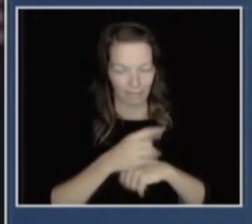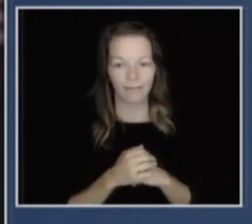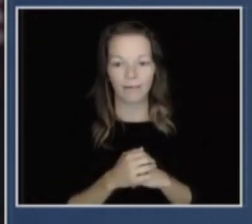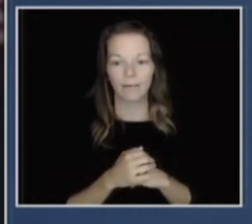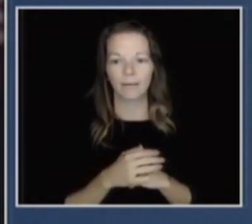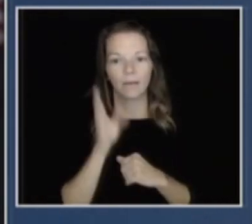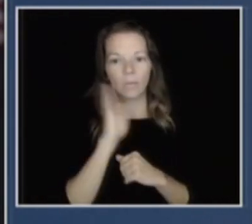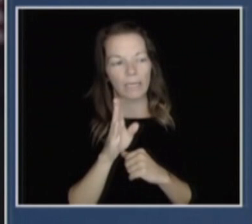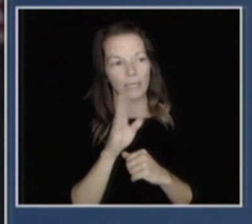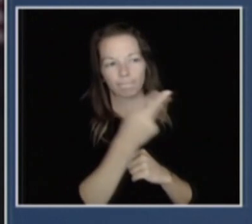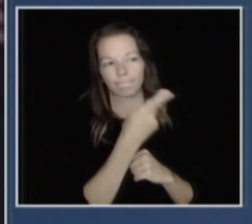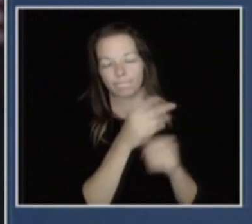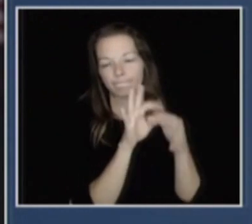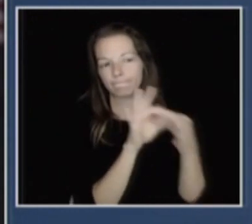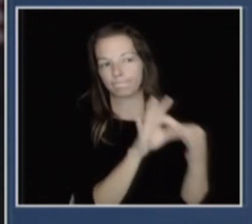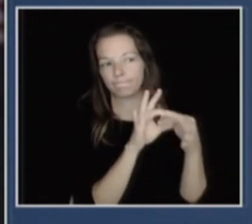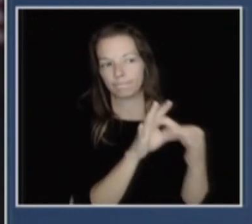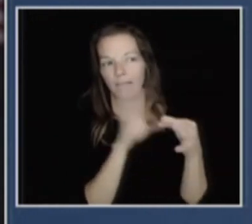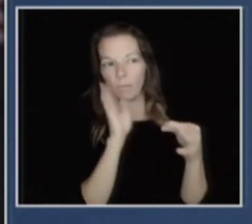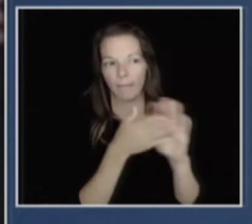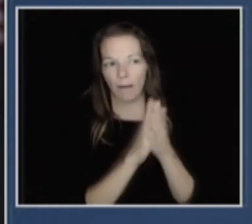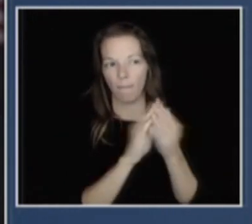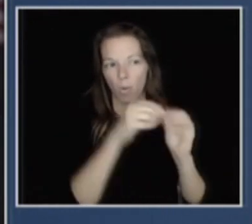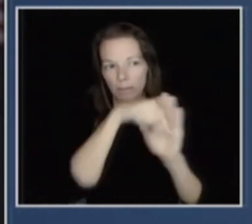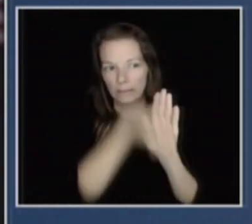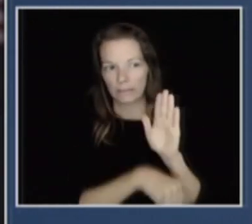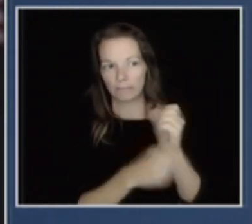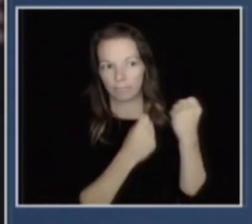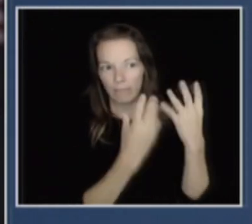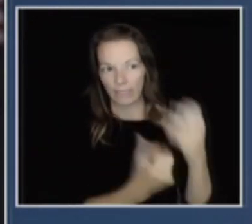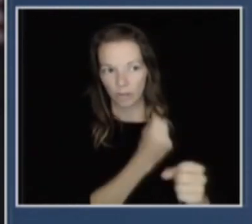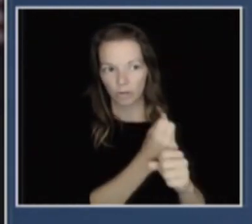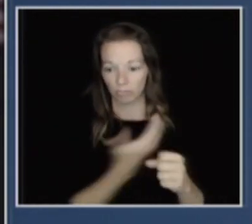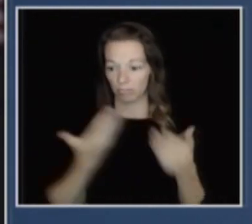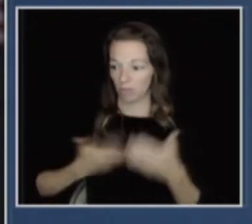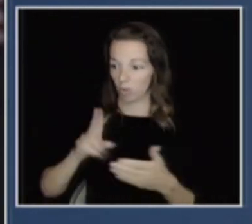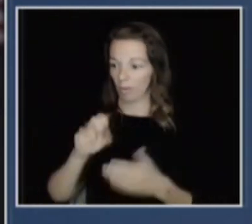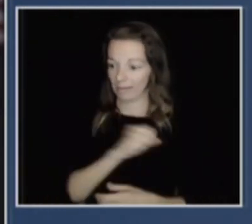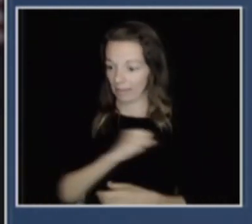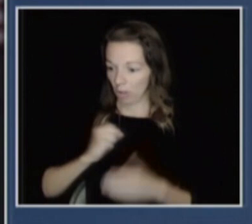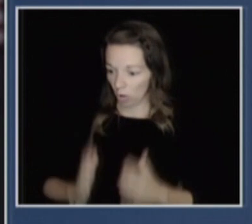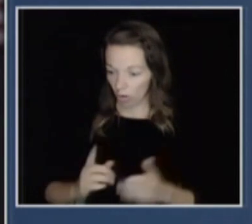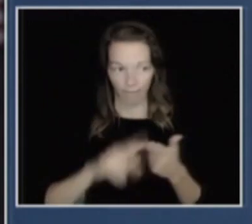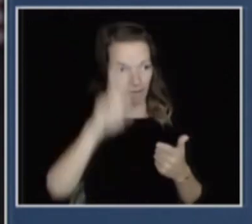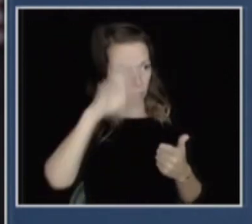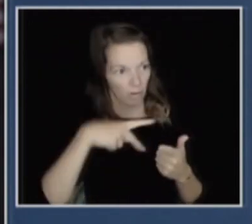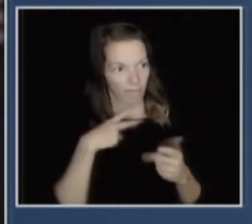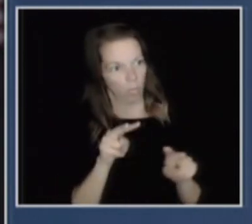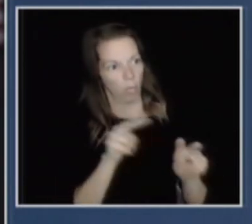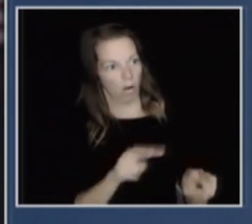share a special bond that I've seen deepen over many years. As U.S. Senator and Vice President, I've watched it